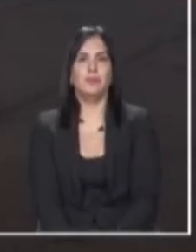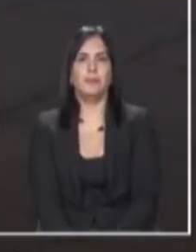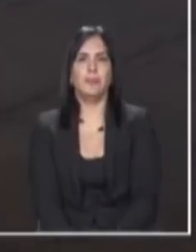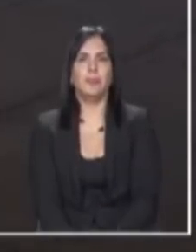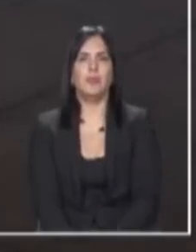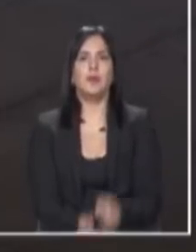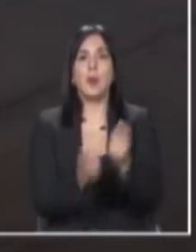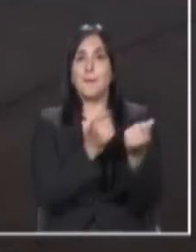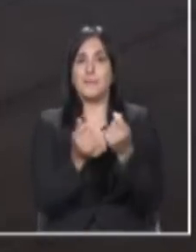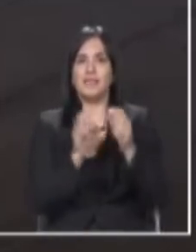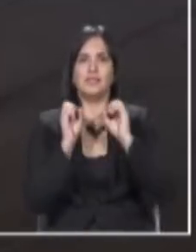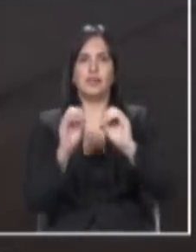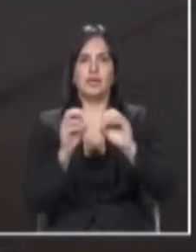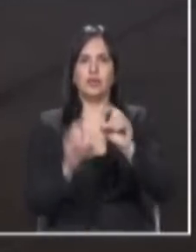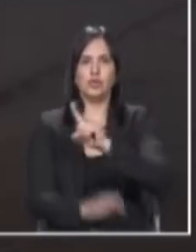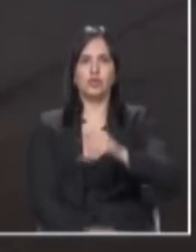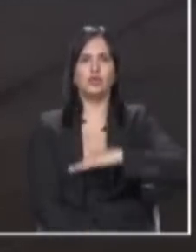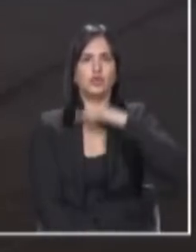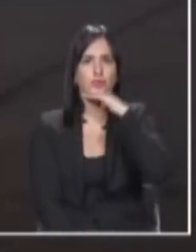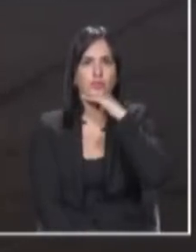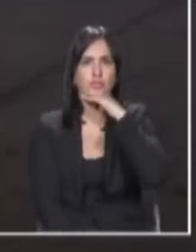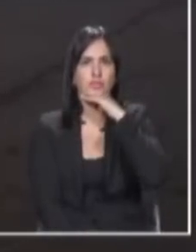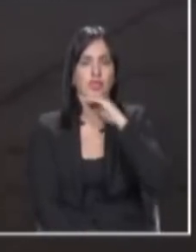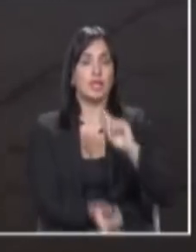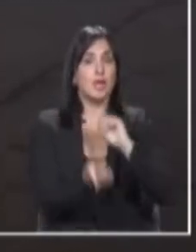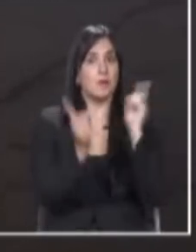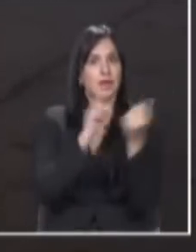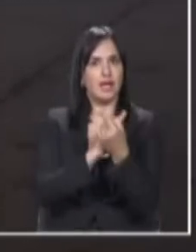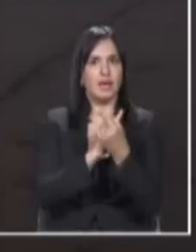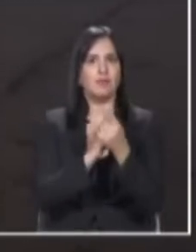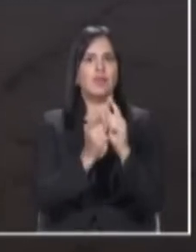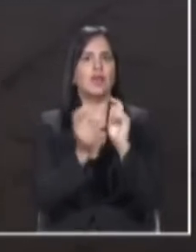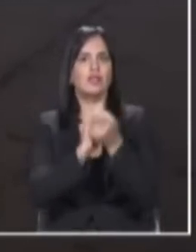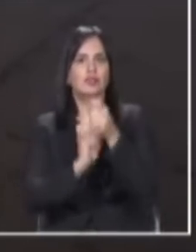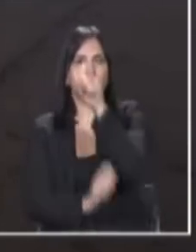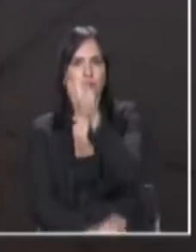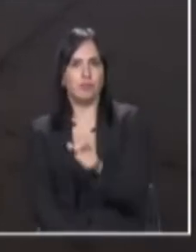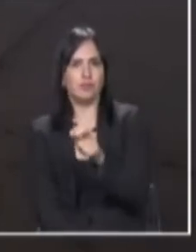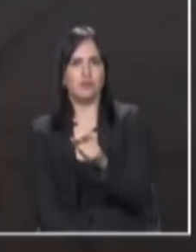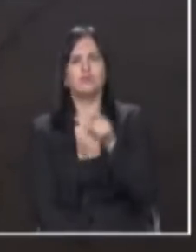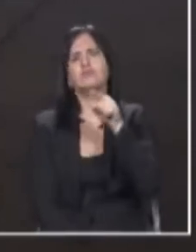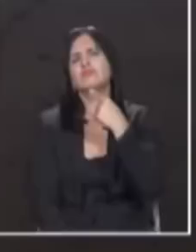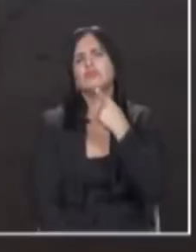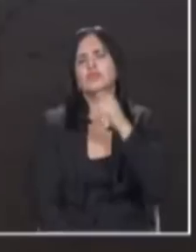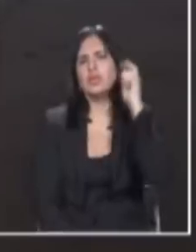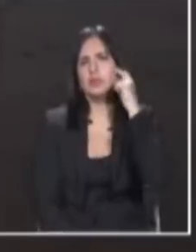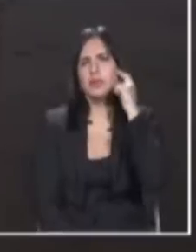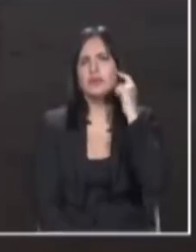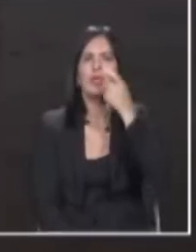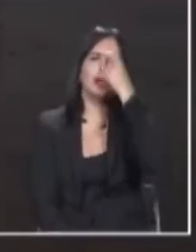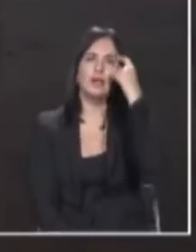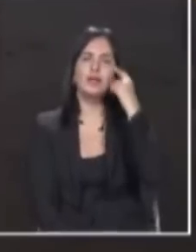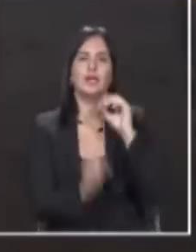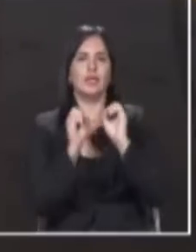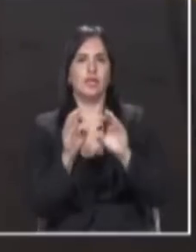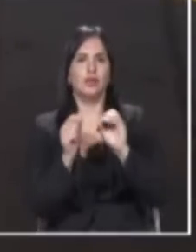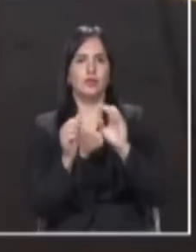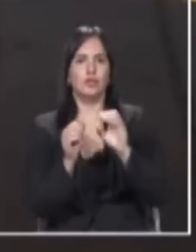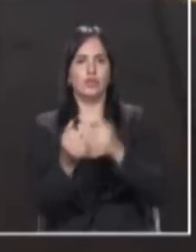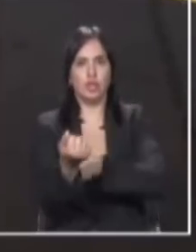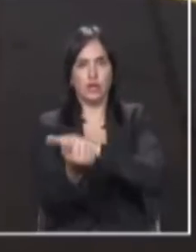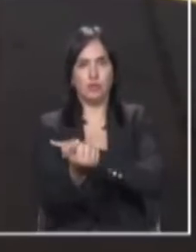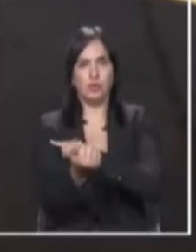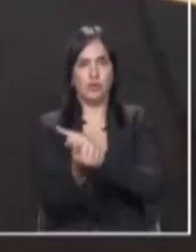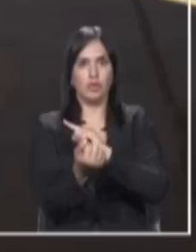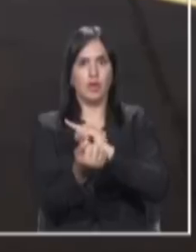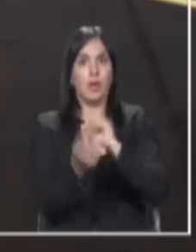to alter or transform a person what do you think do you believe that education has the